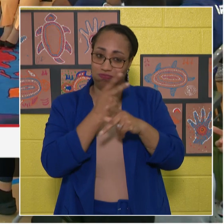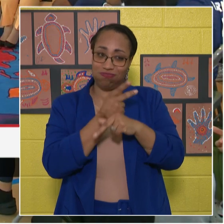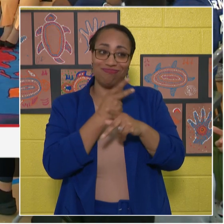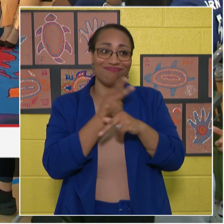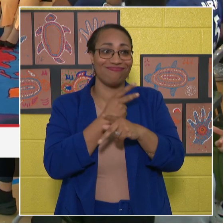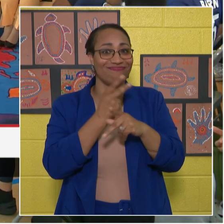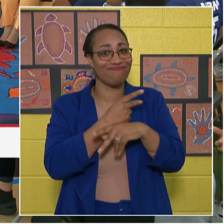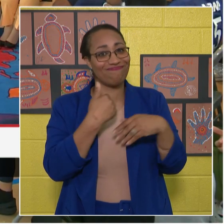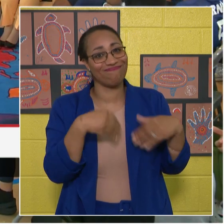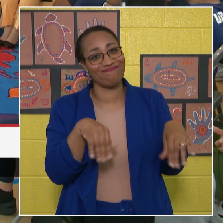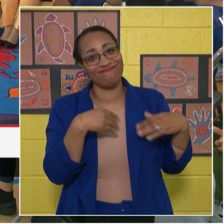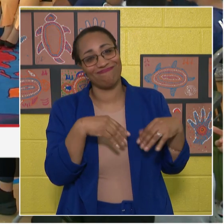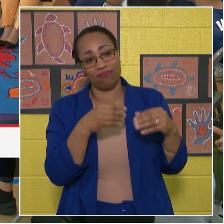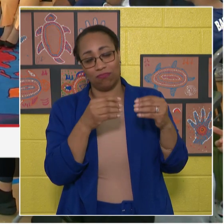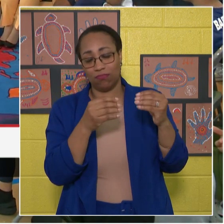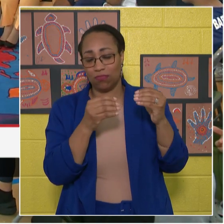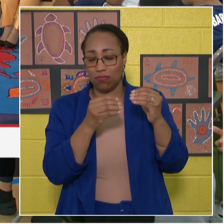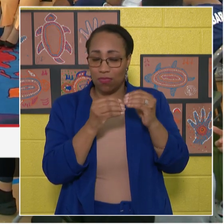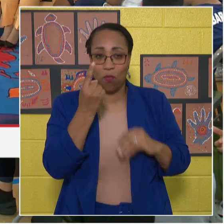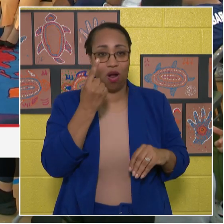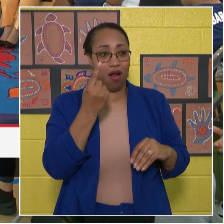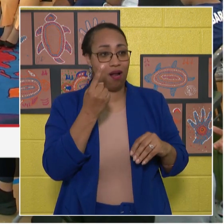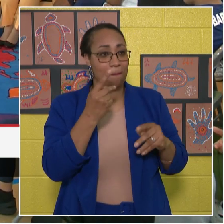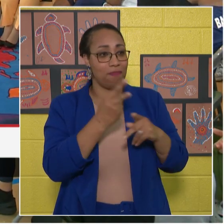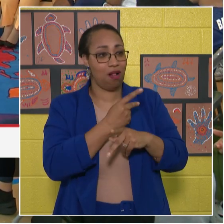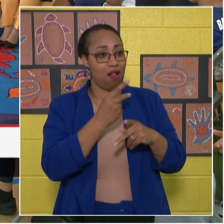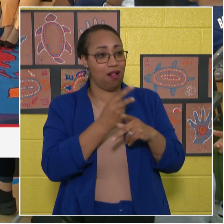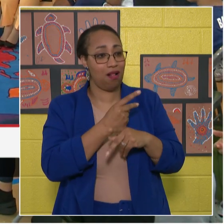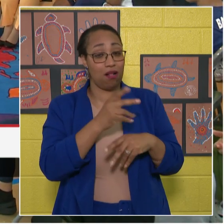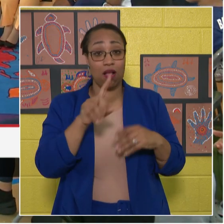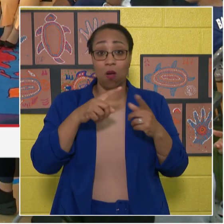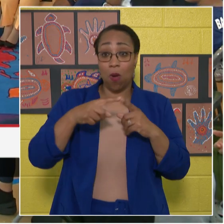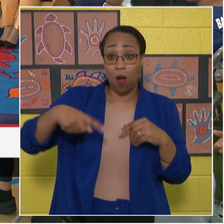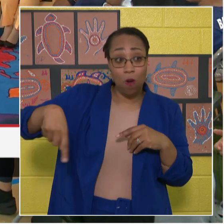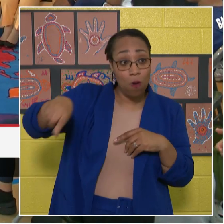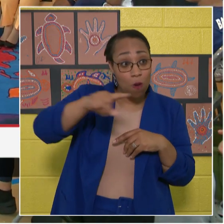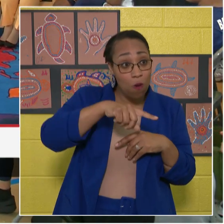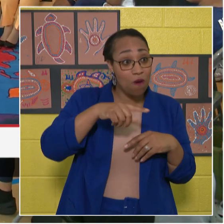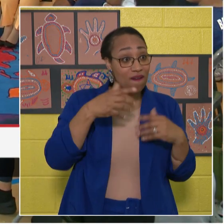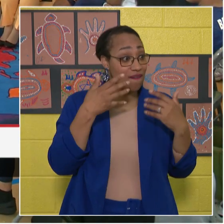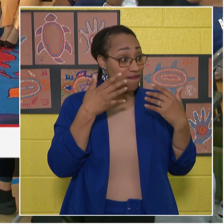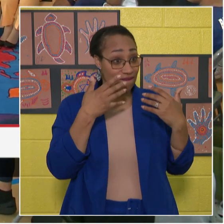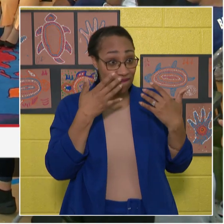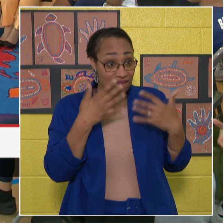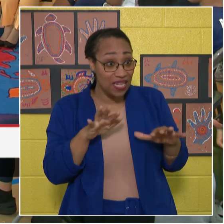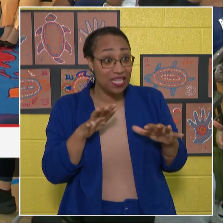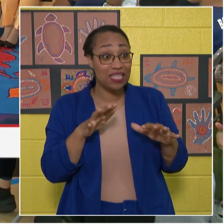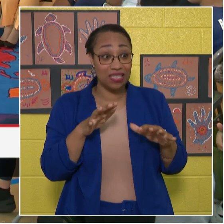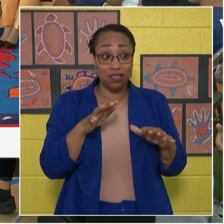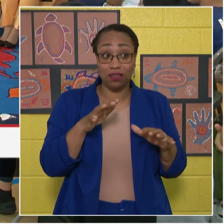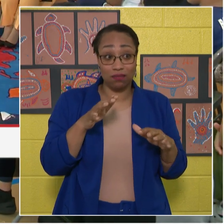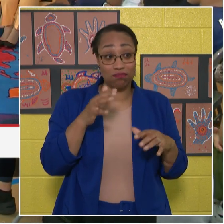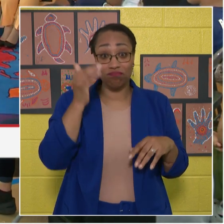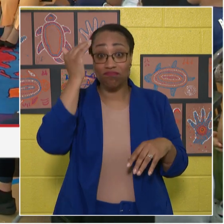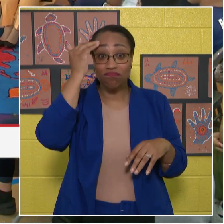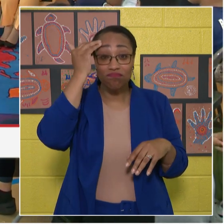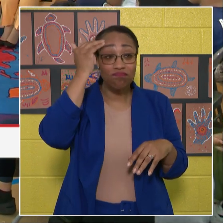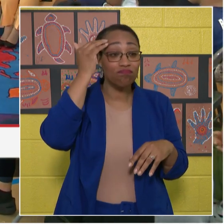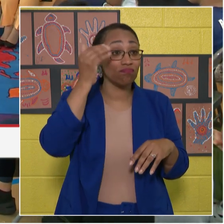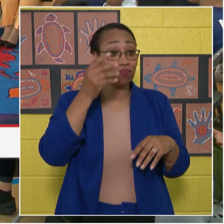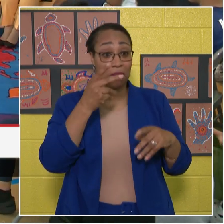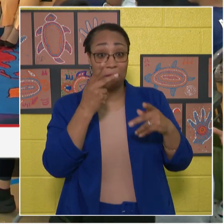that when you left second grade, you know your times tables. The other thing that she did is that we had taco